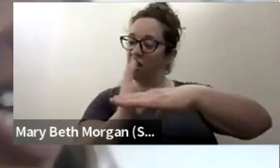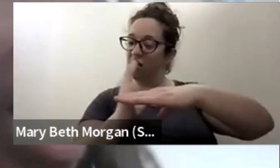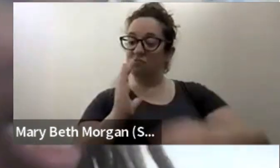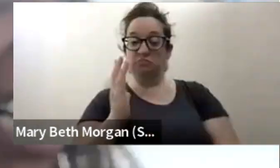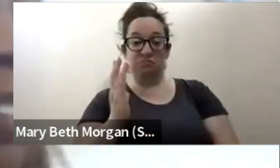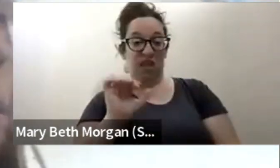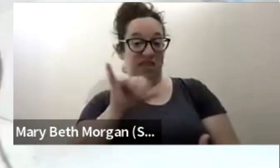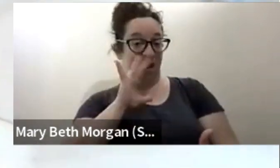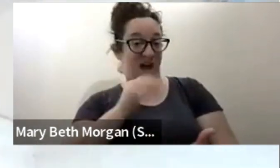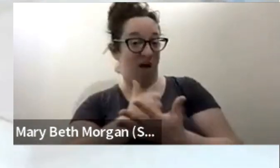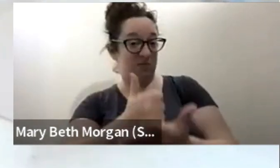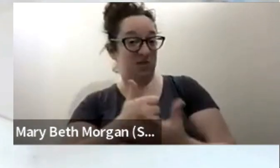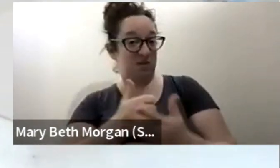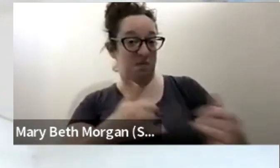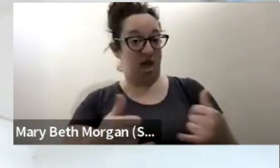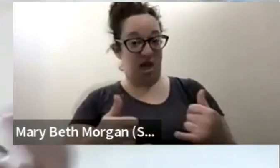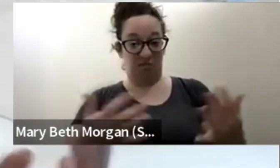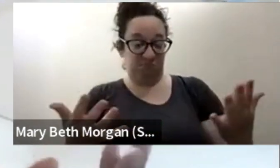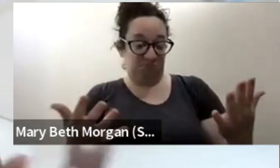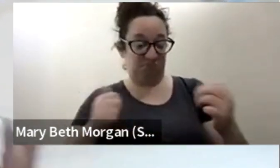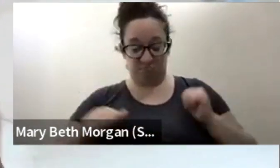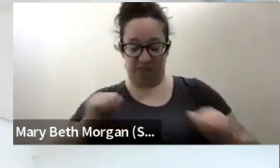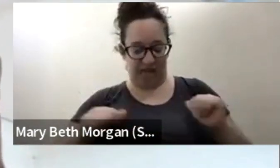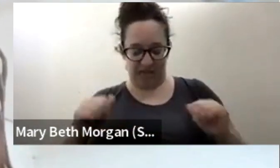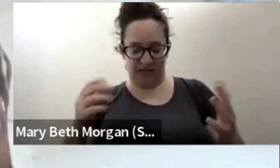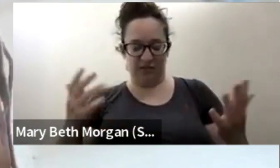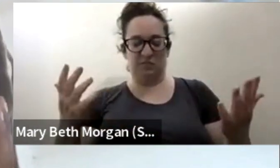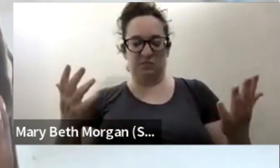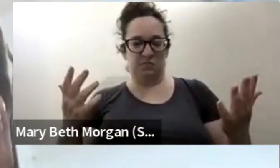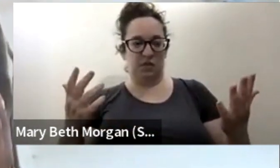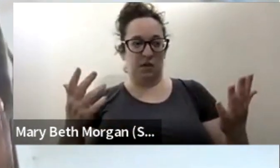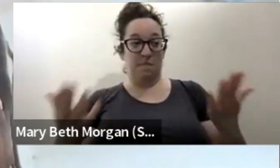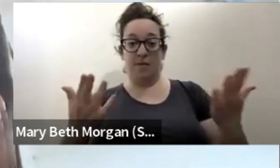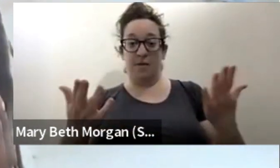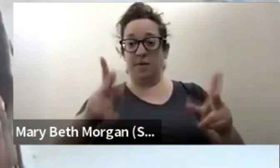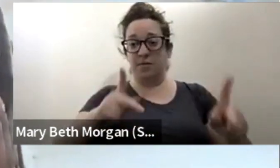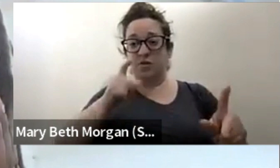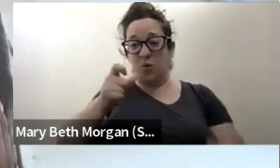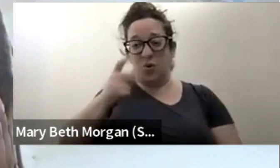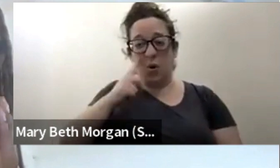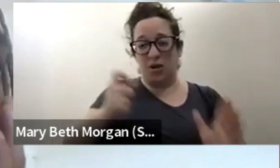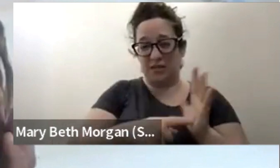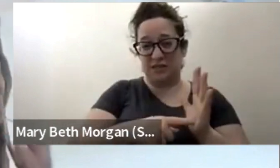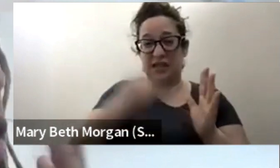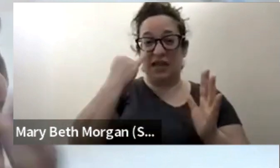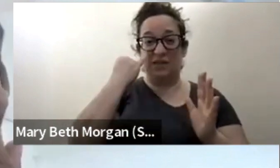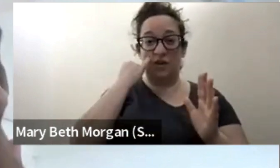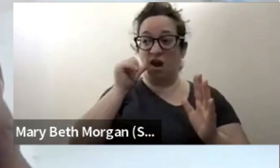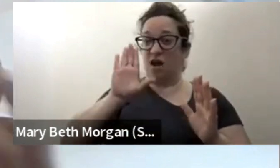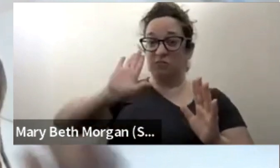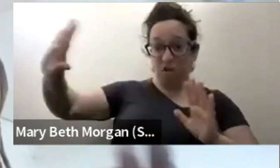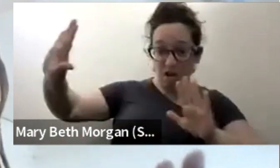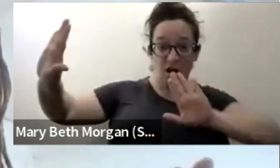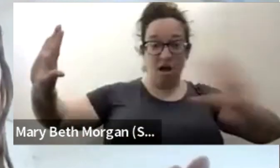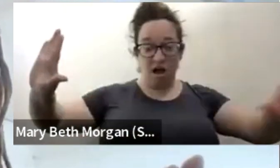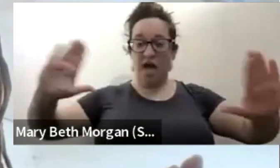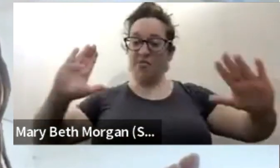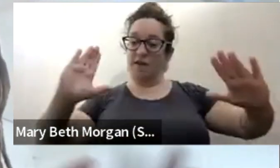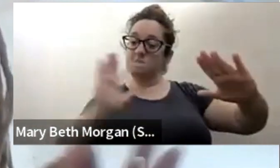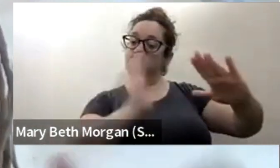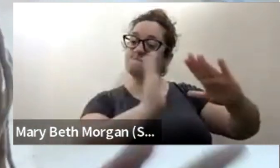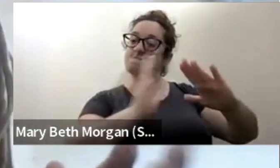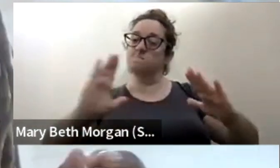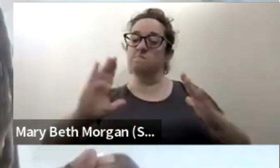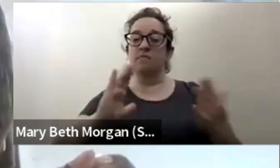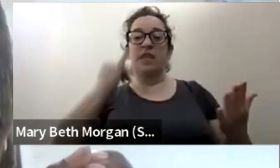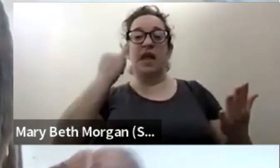And to me, that helps the play, because why doesn't anybody notice that they're totally different people? So that because